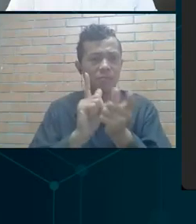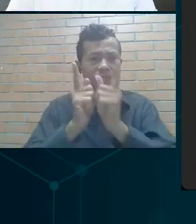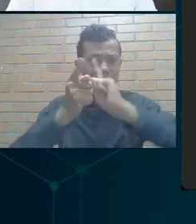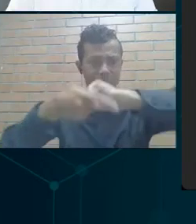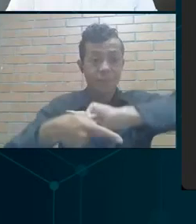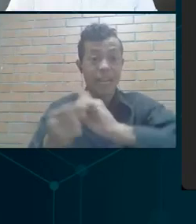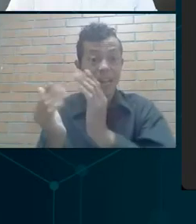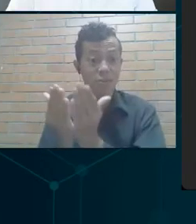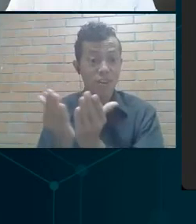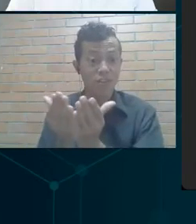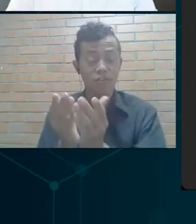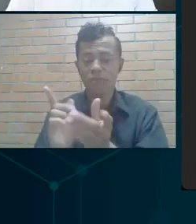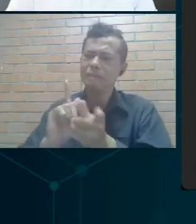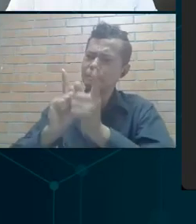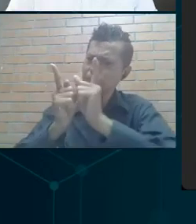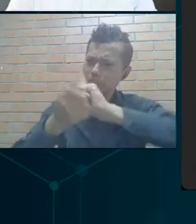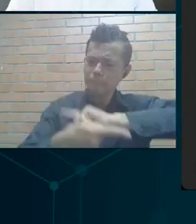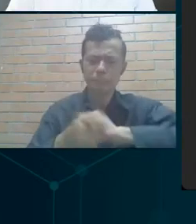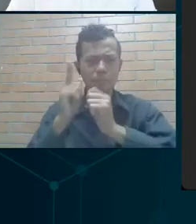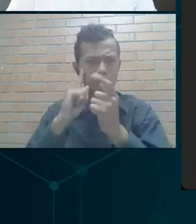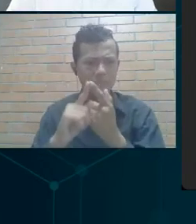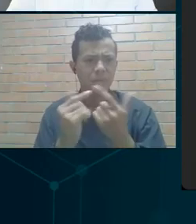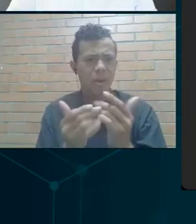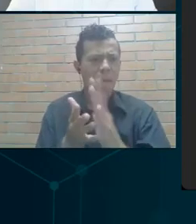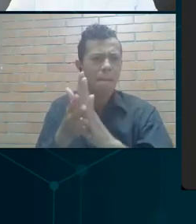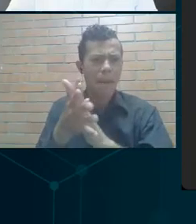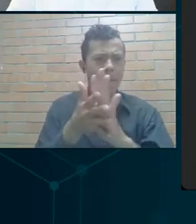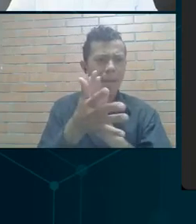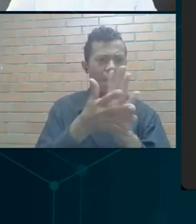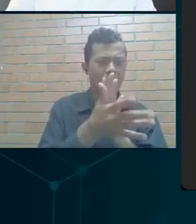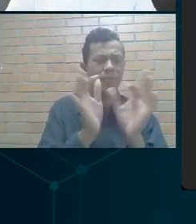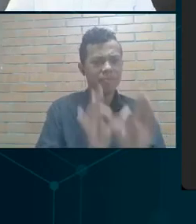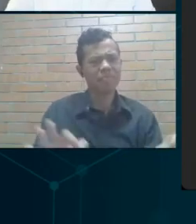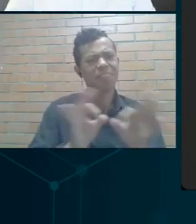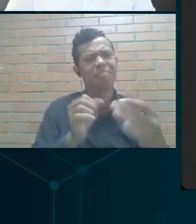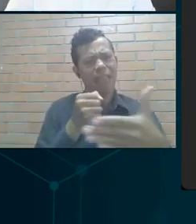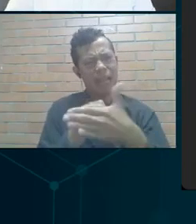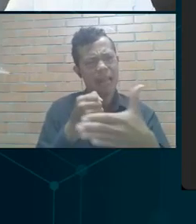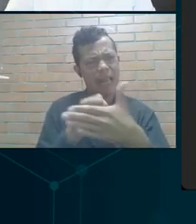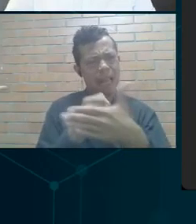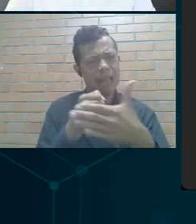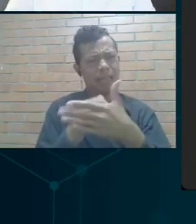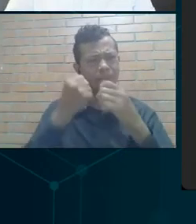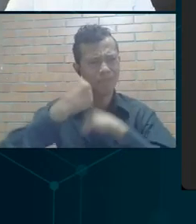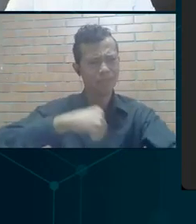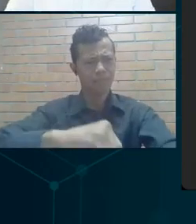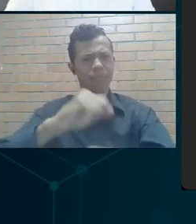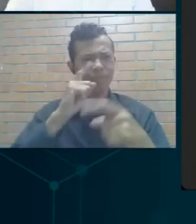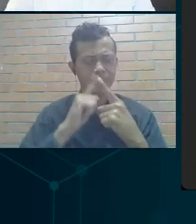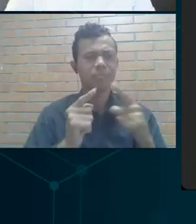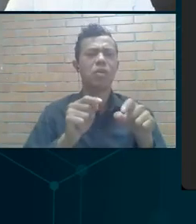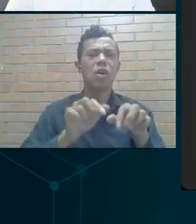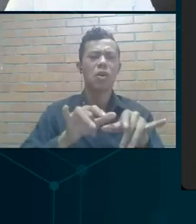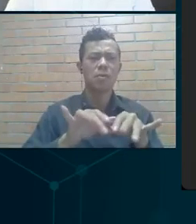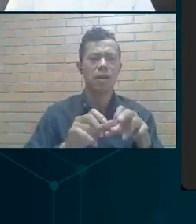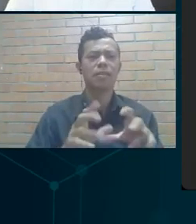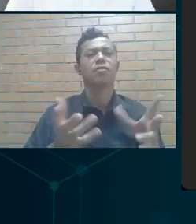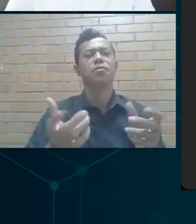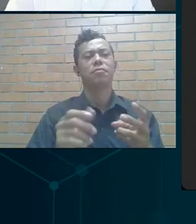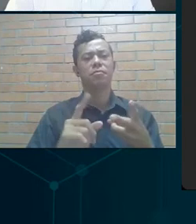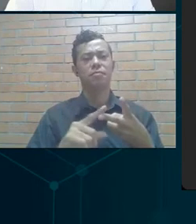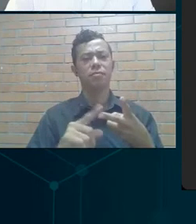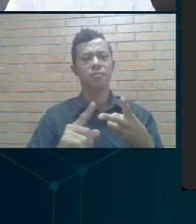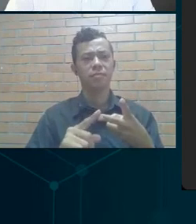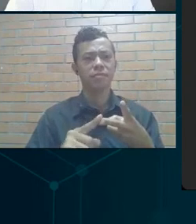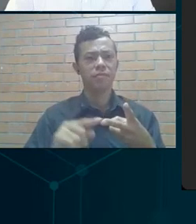things that Abel and I wrestle with is certainly computing at scale. The nature of computing itself has